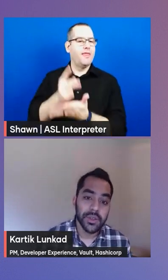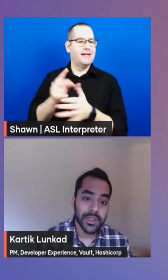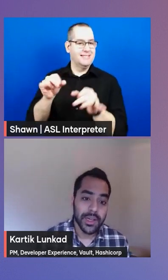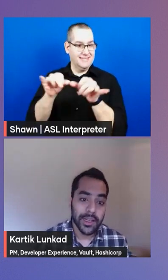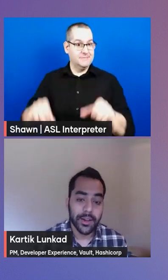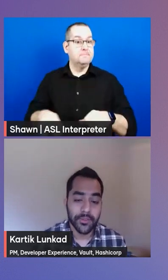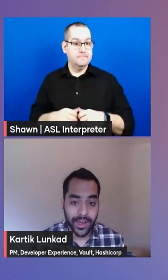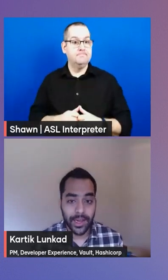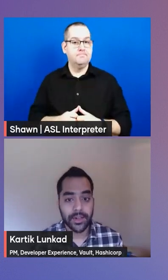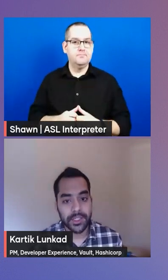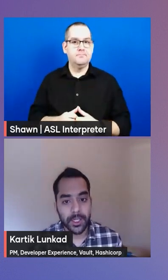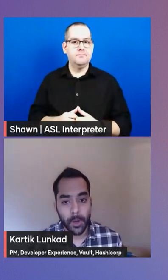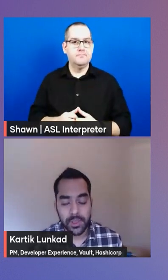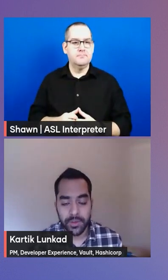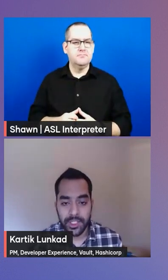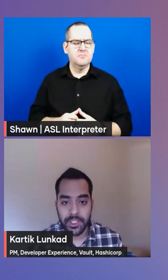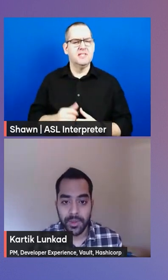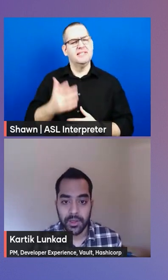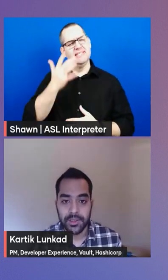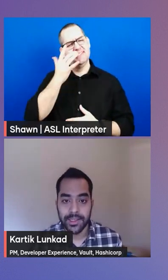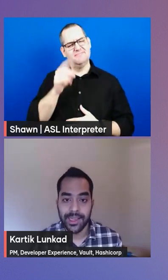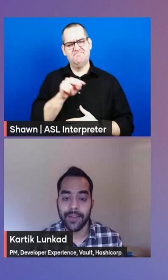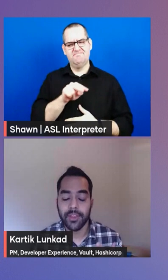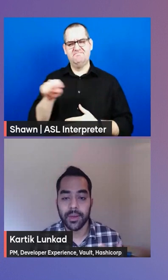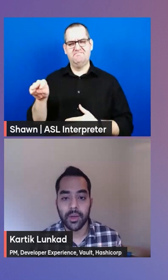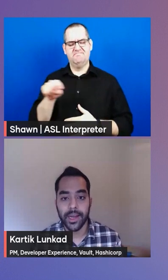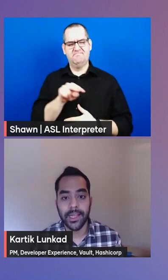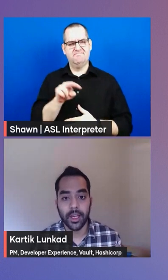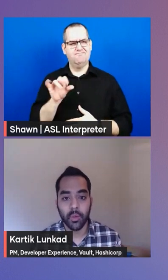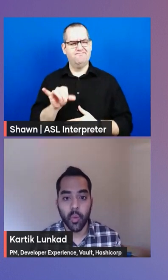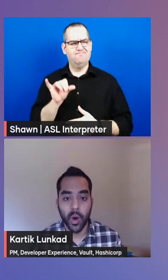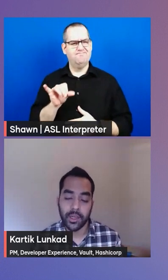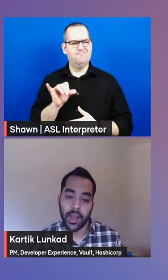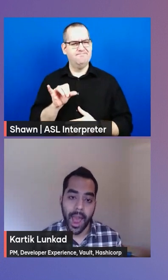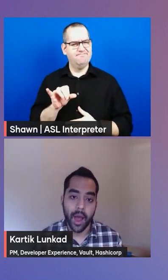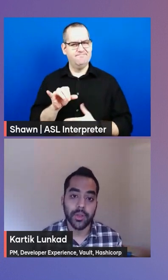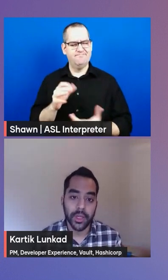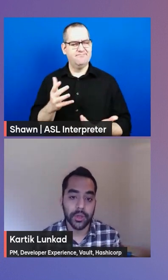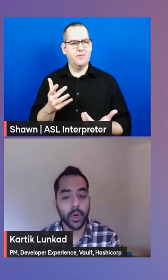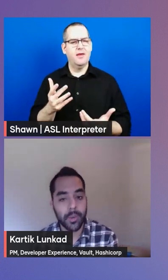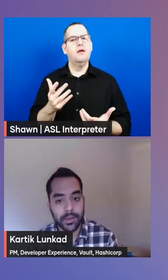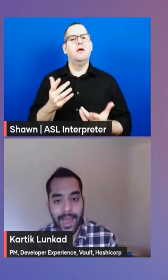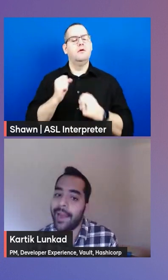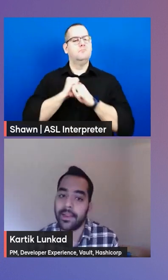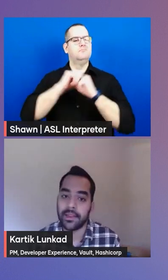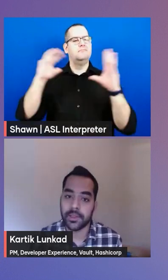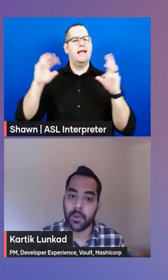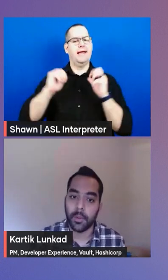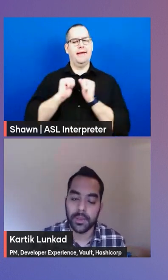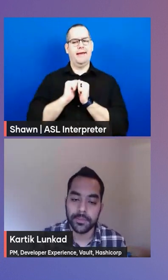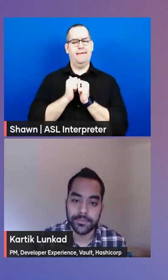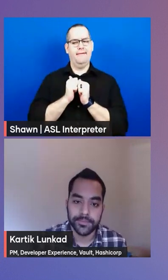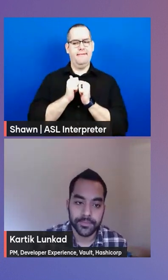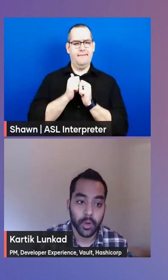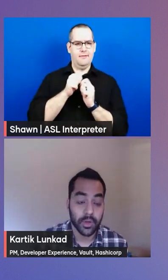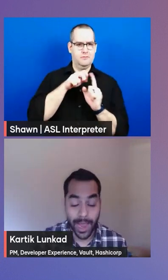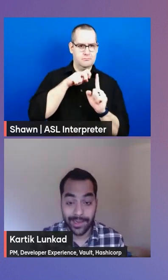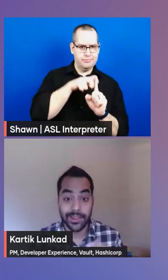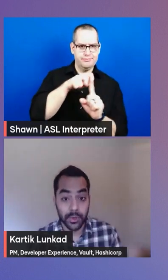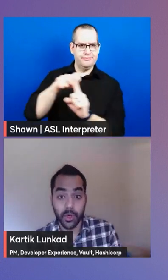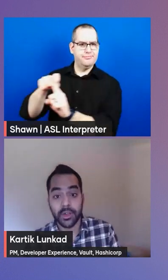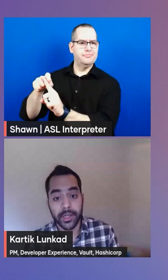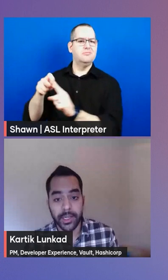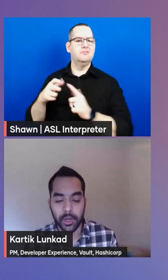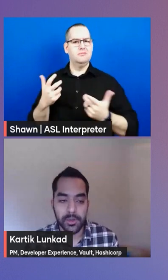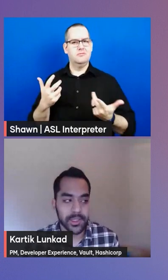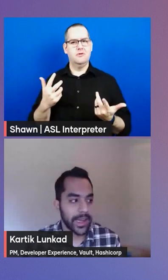So these are kind of like very interesting observations because they gave them a good idea of how they could go about tackling this problem or tackling